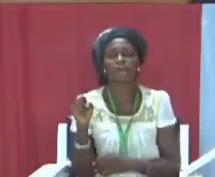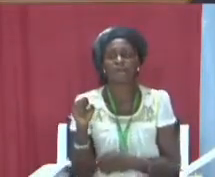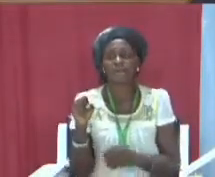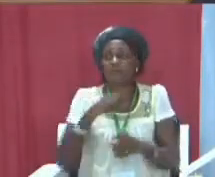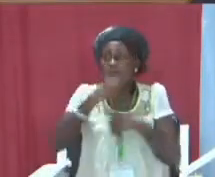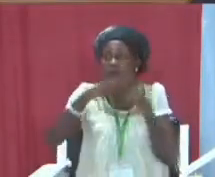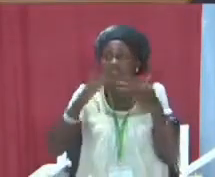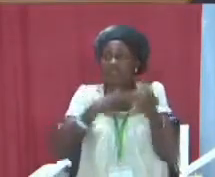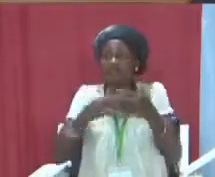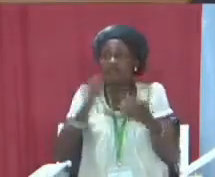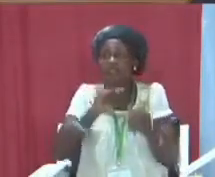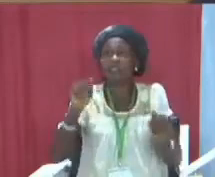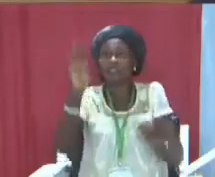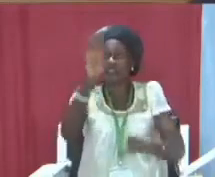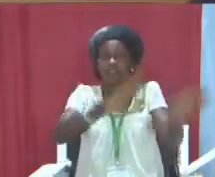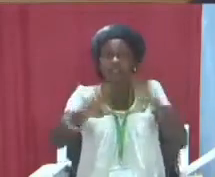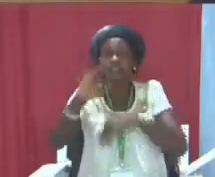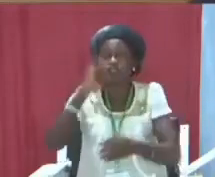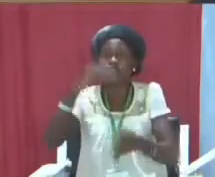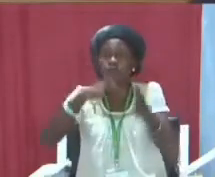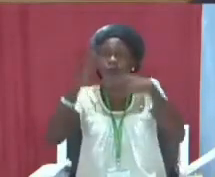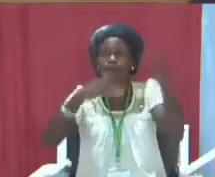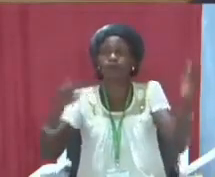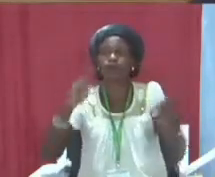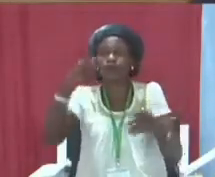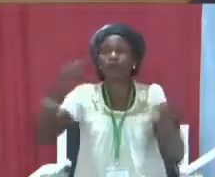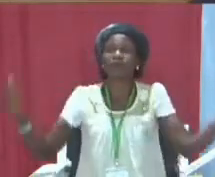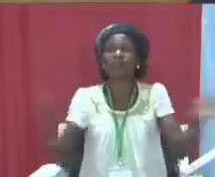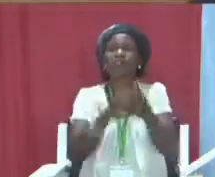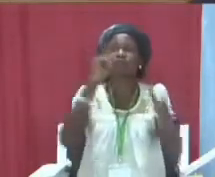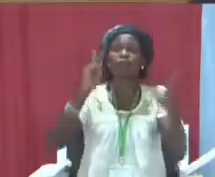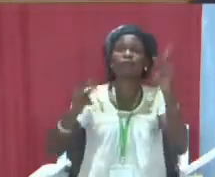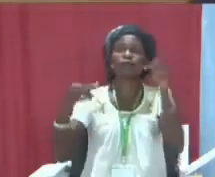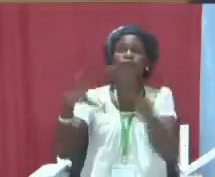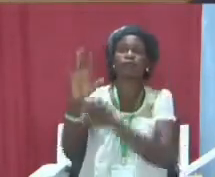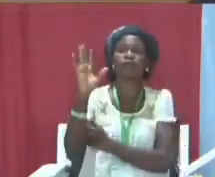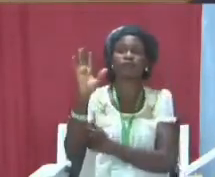Whenever a siege is building up against the people of God,